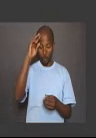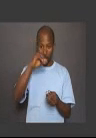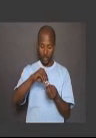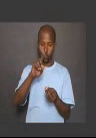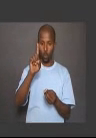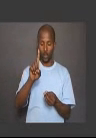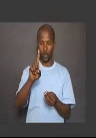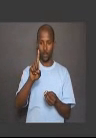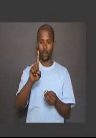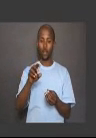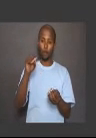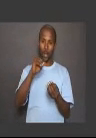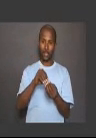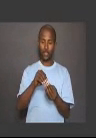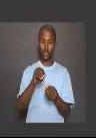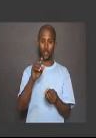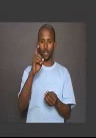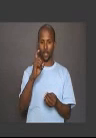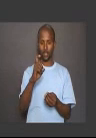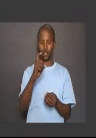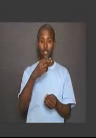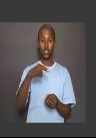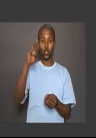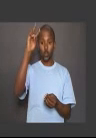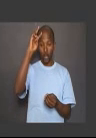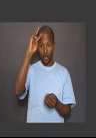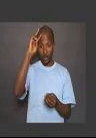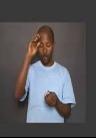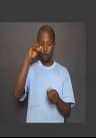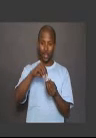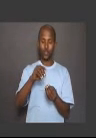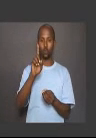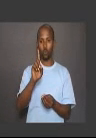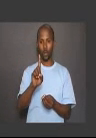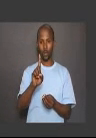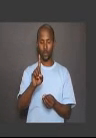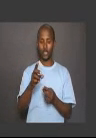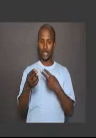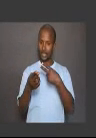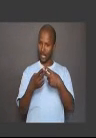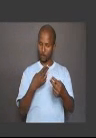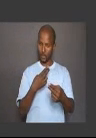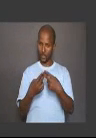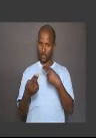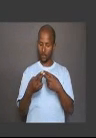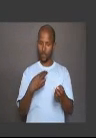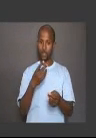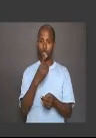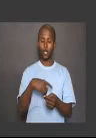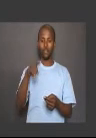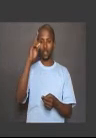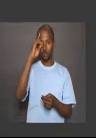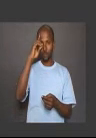1 plus x squared plus 1 times the